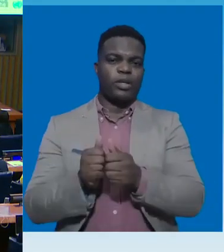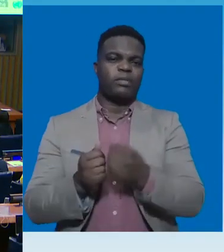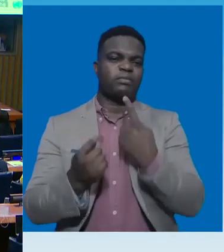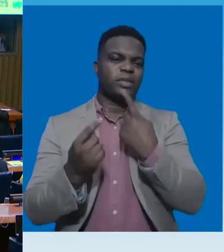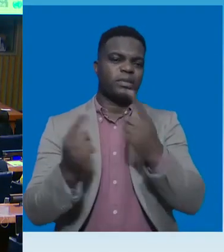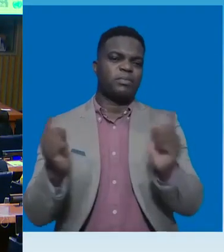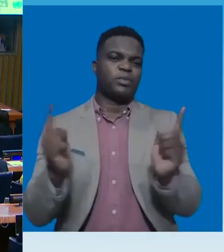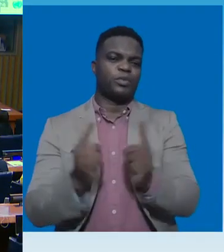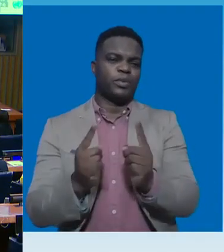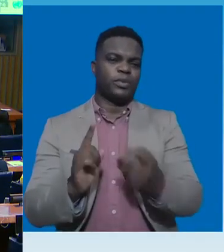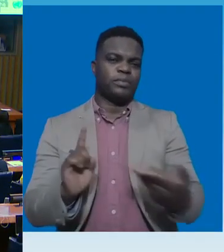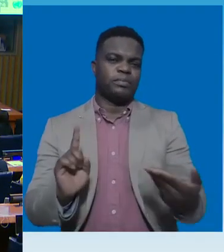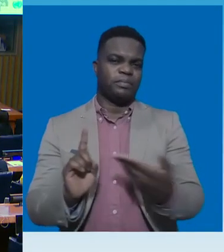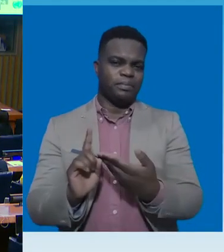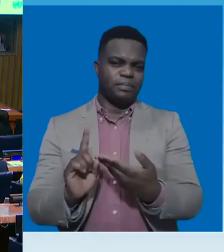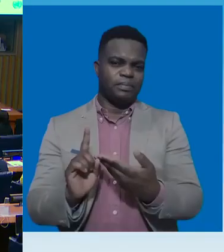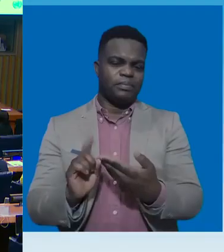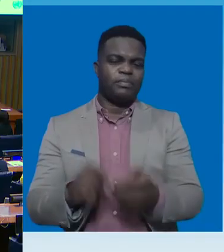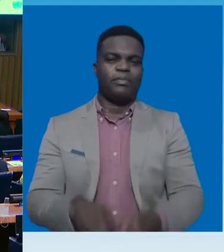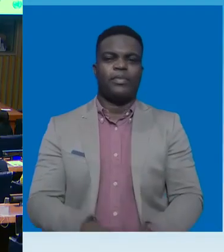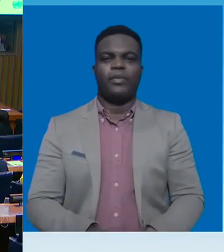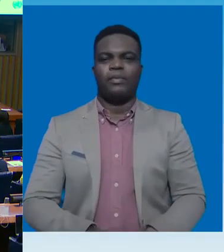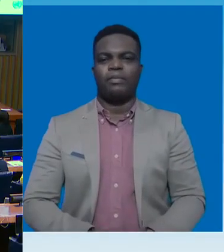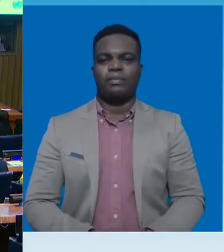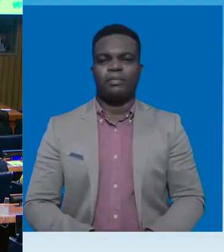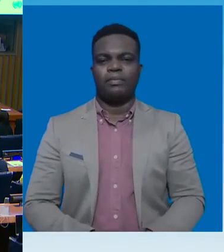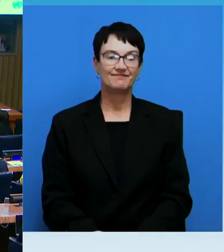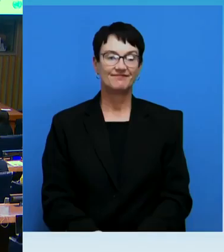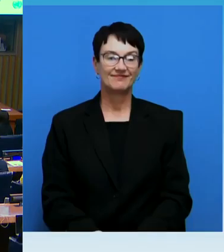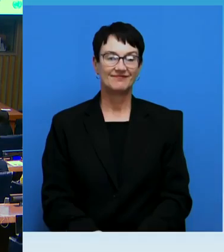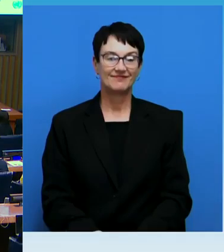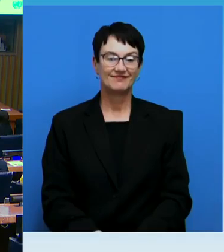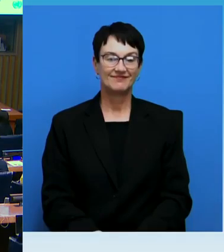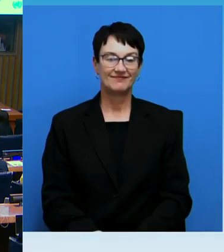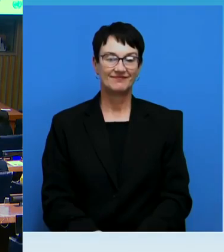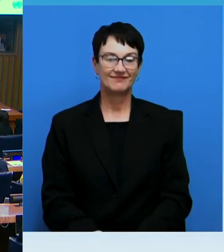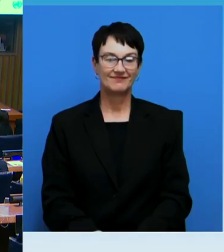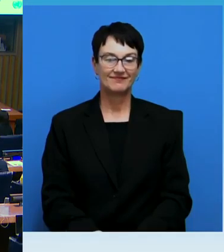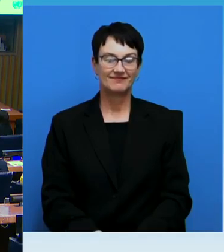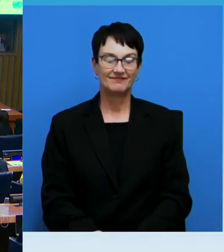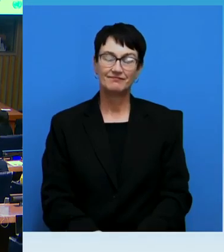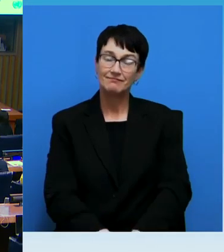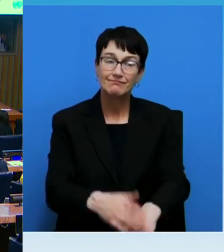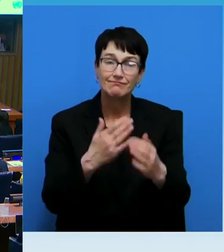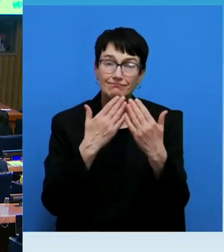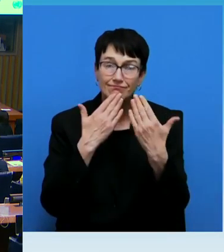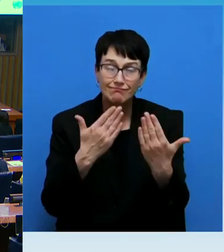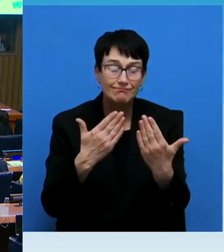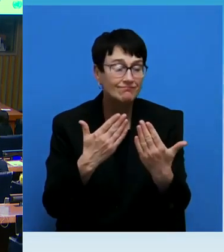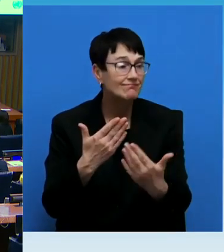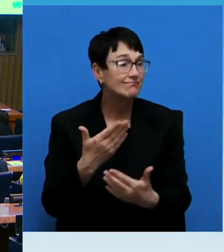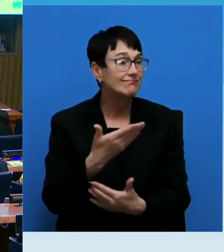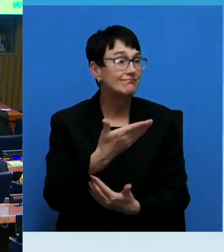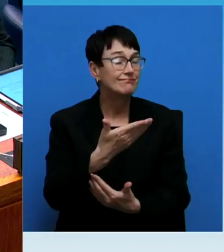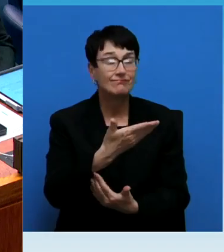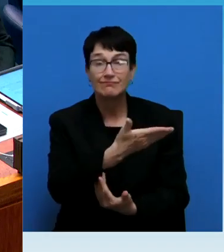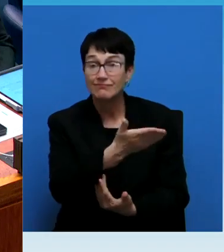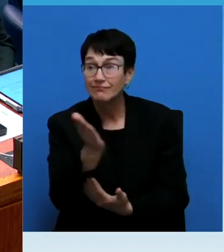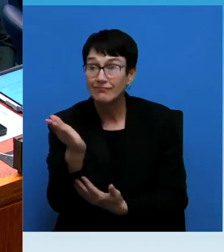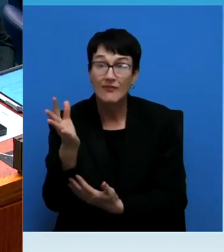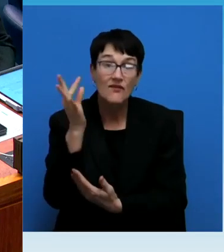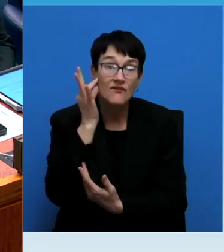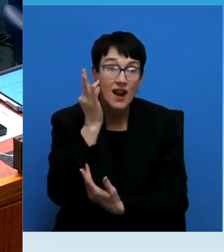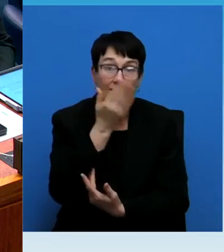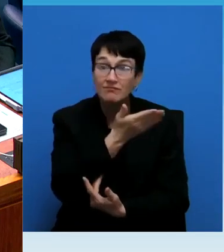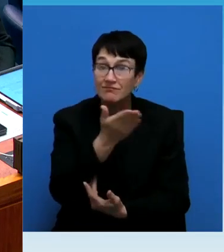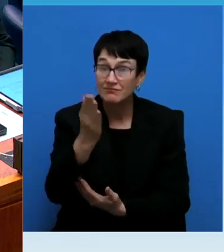Excellencies, ladies and gentlemen. As many speakers said yesterday, the voice of persons with disabilities must be